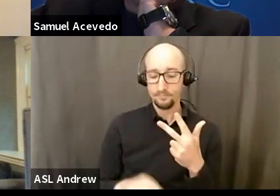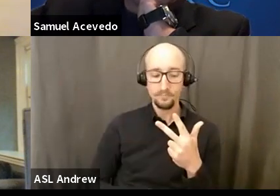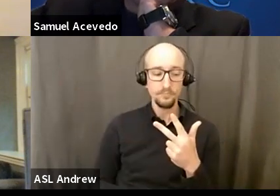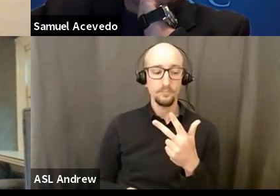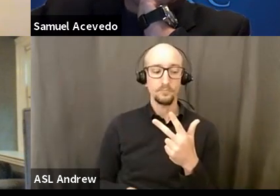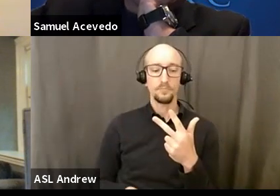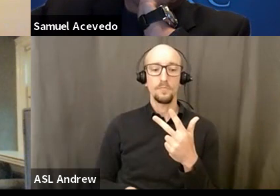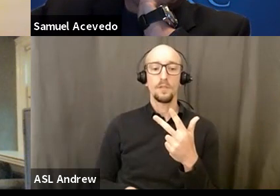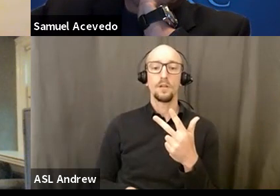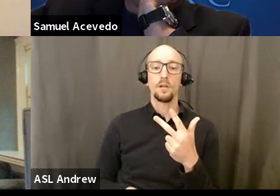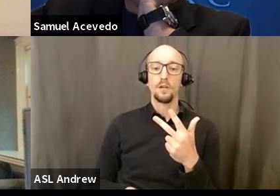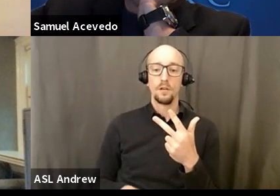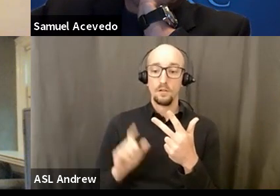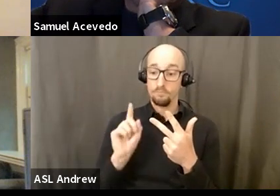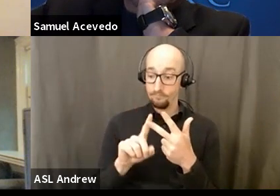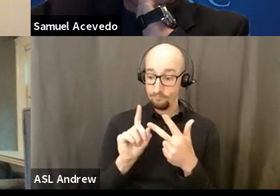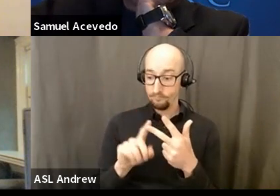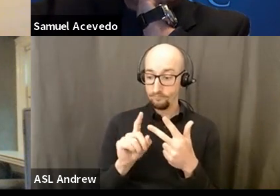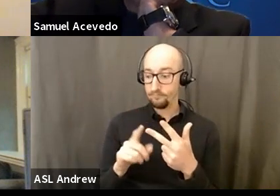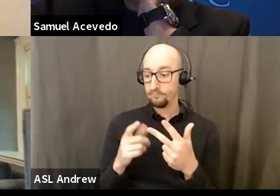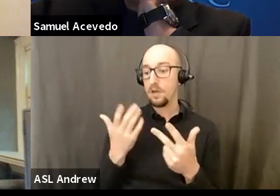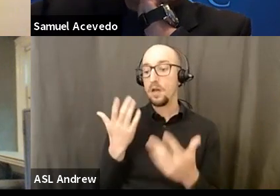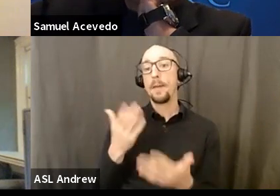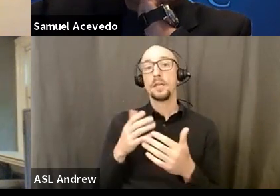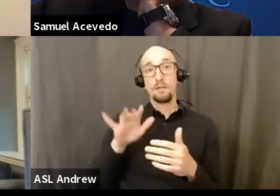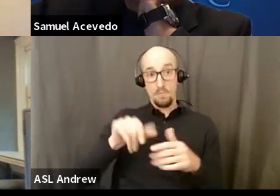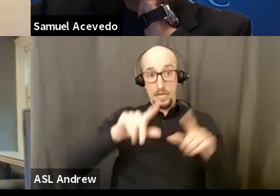That we look at the assessment,